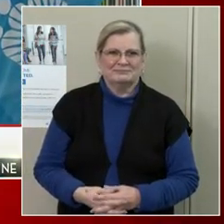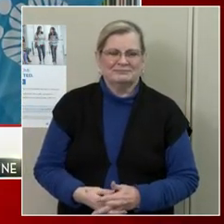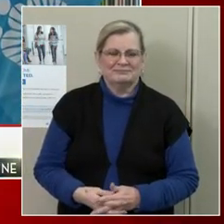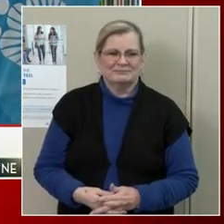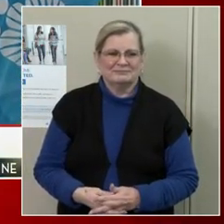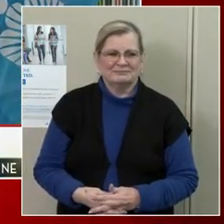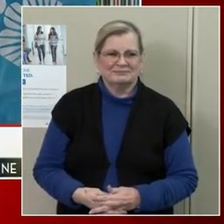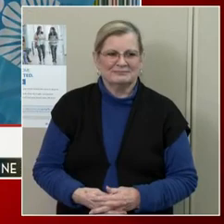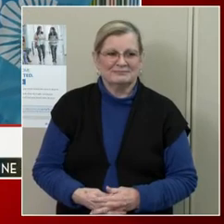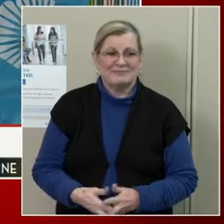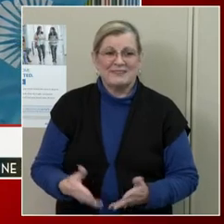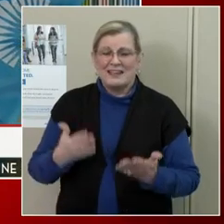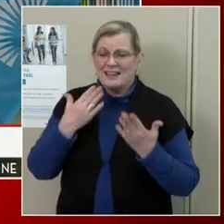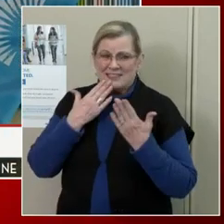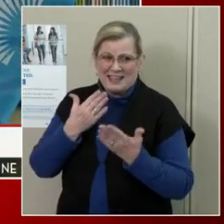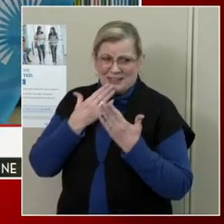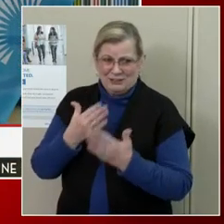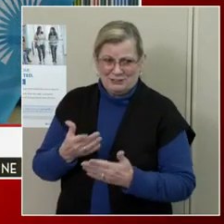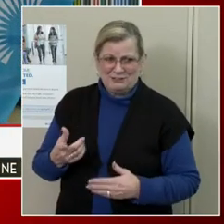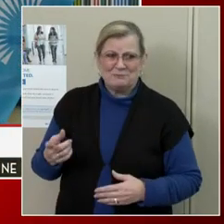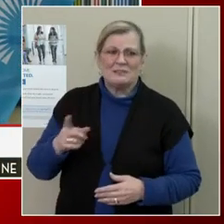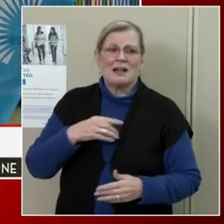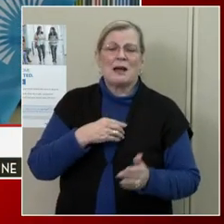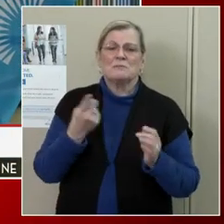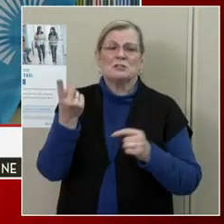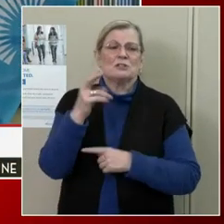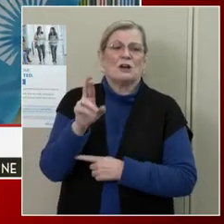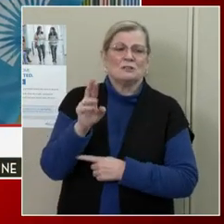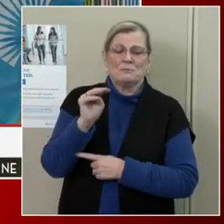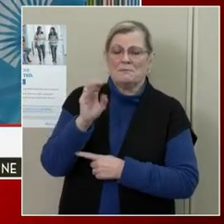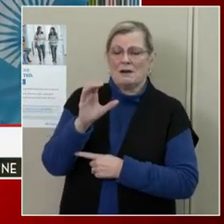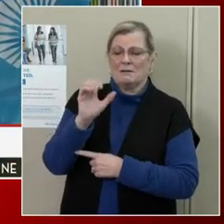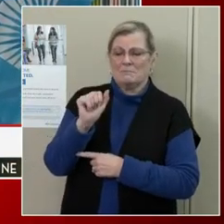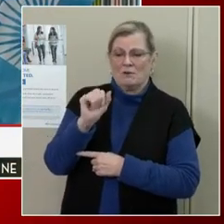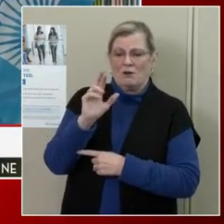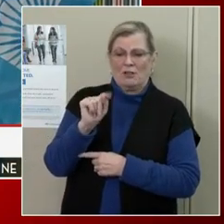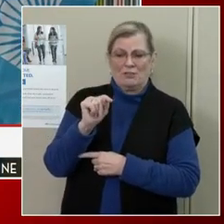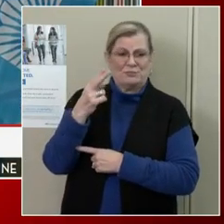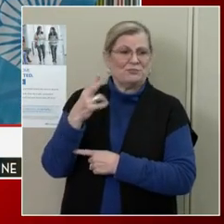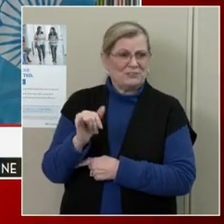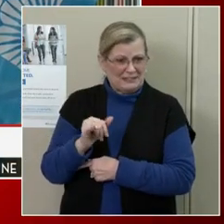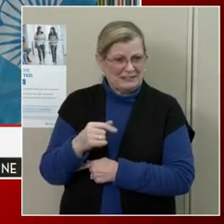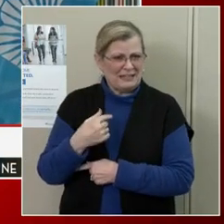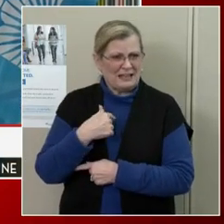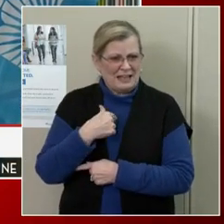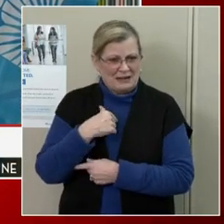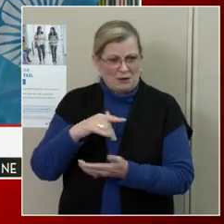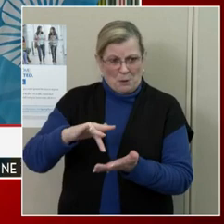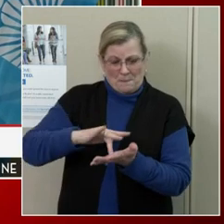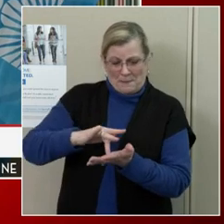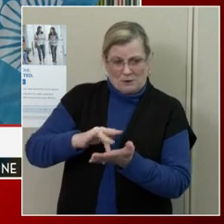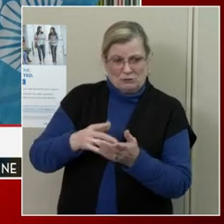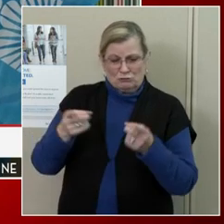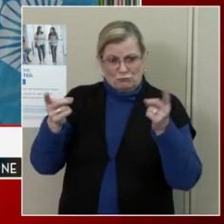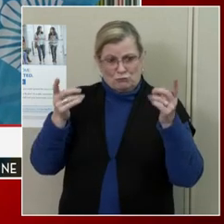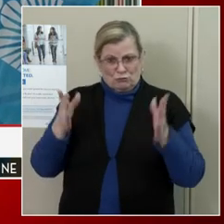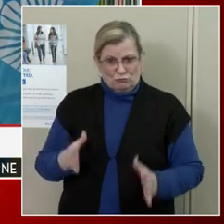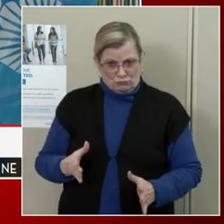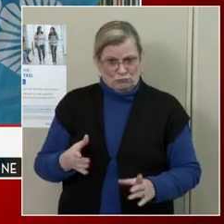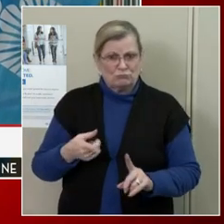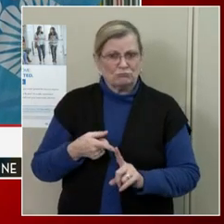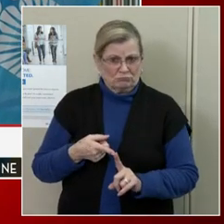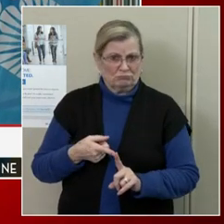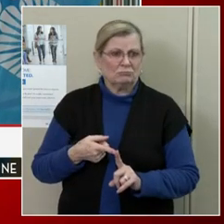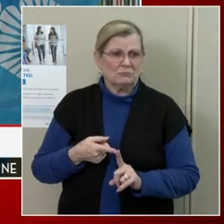Thanks, Chief Donnelly. I'm Dr. Richard McCarthy, and I have the honor of being the medical director of the largest integrated multi-specialty